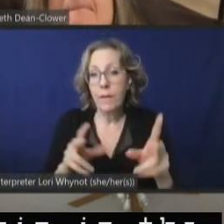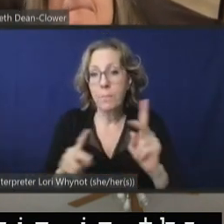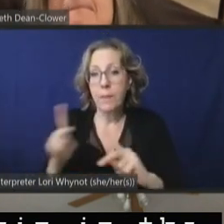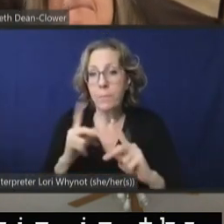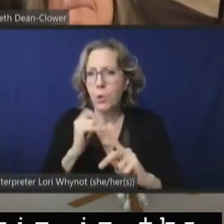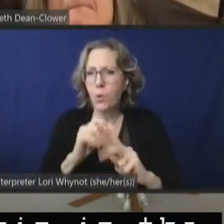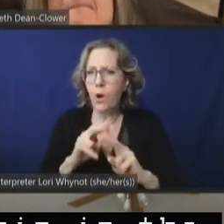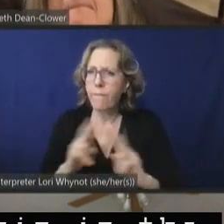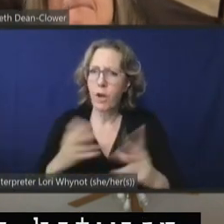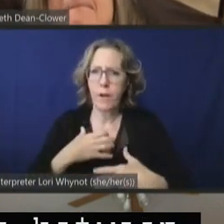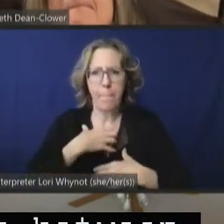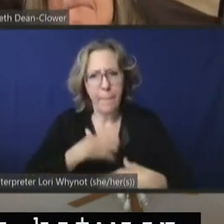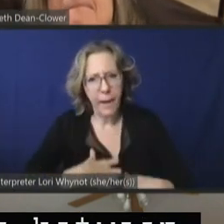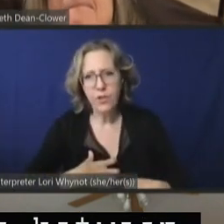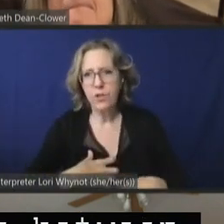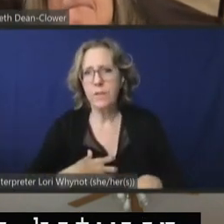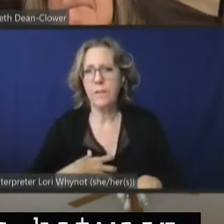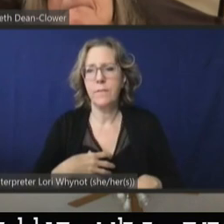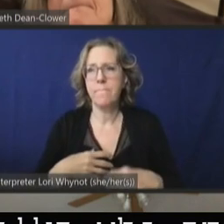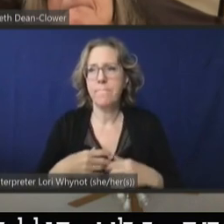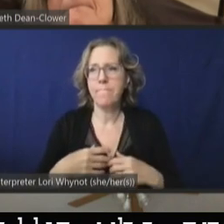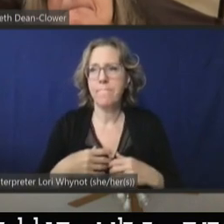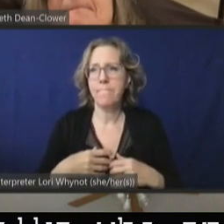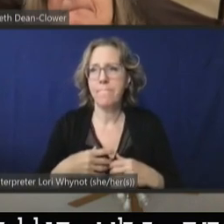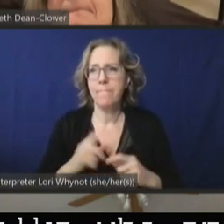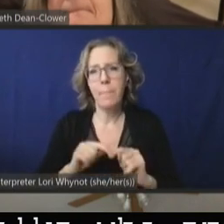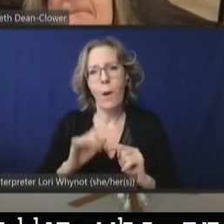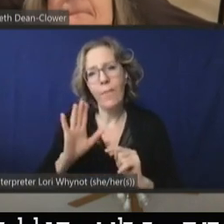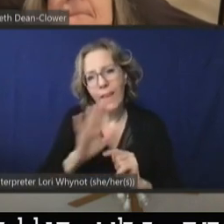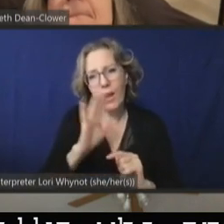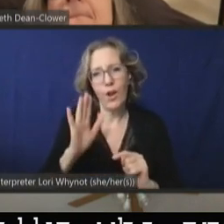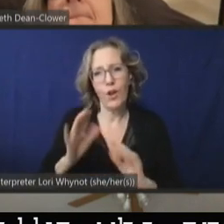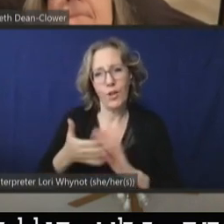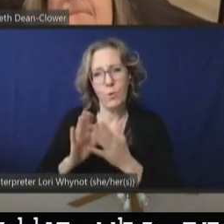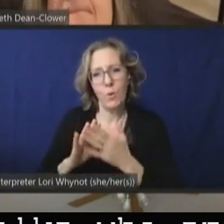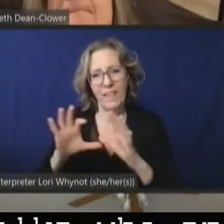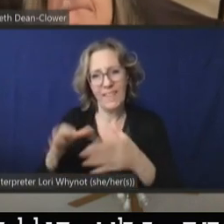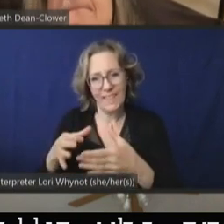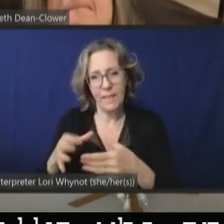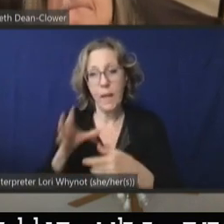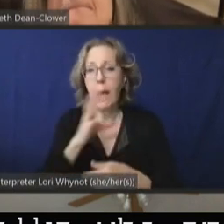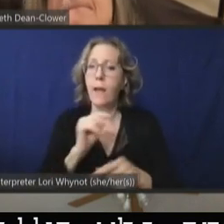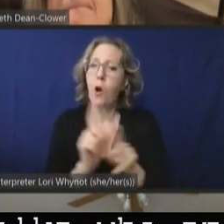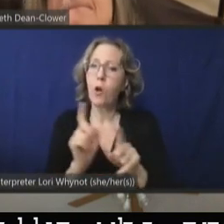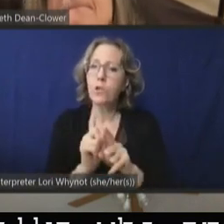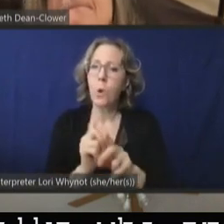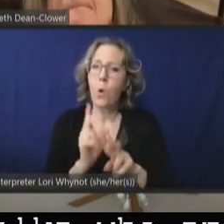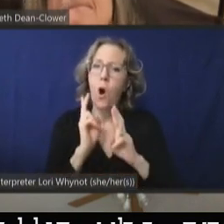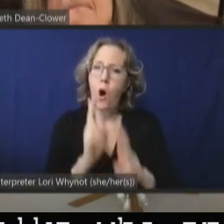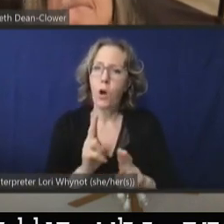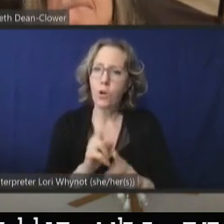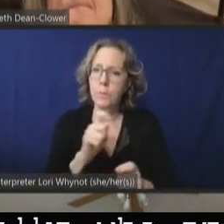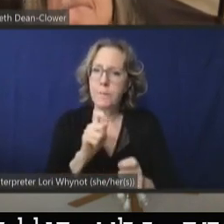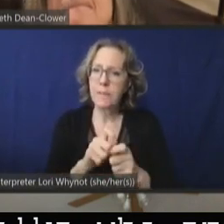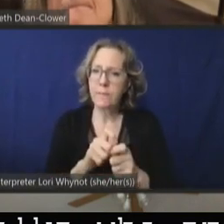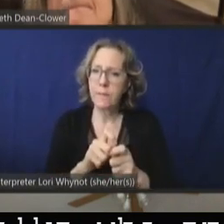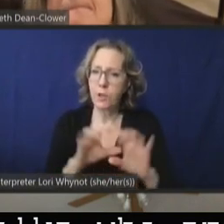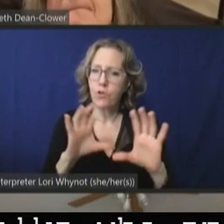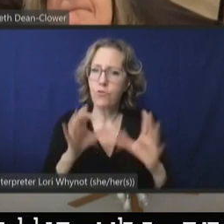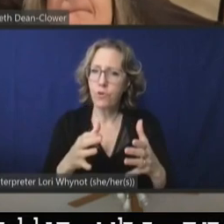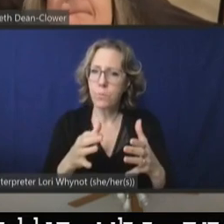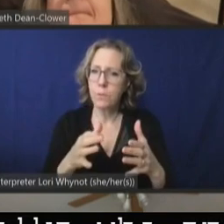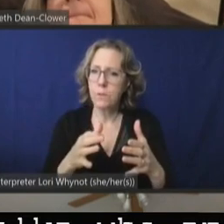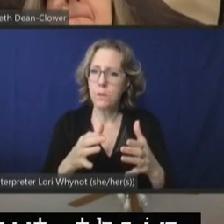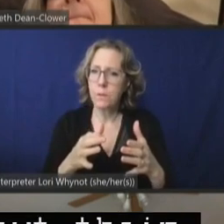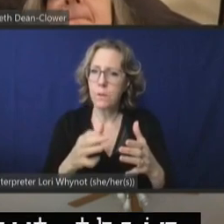passionate about their communities, and then also honoring particular groups in a pregame